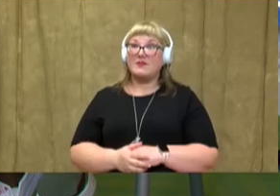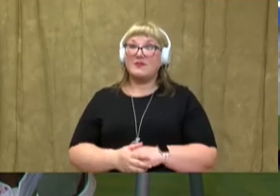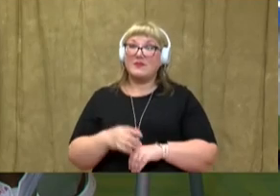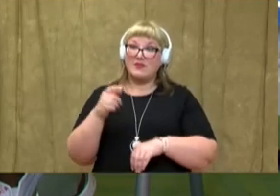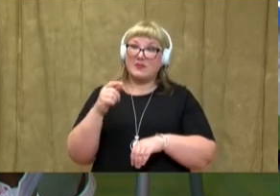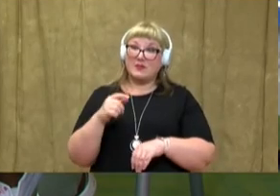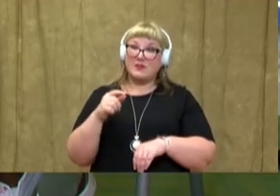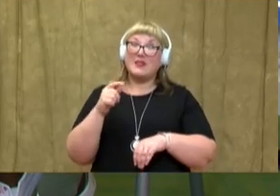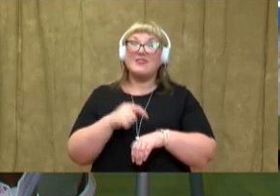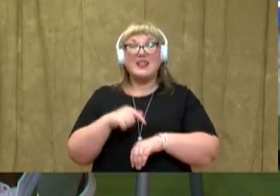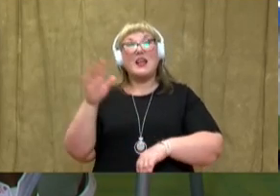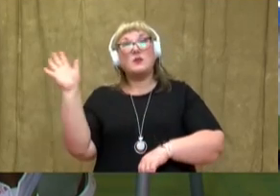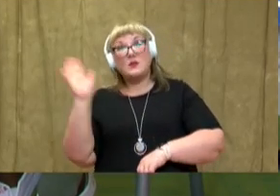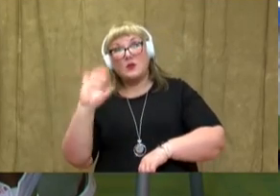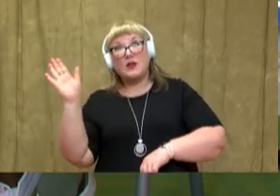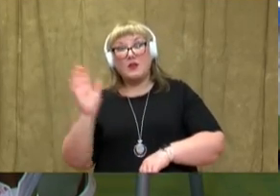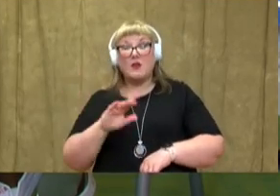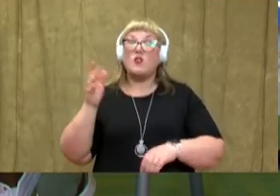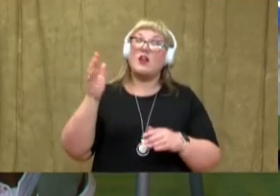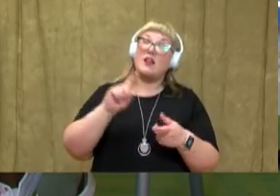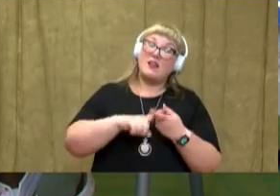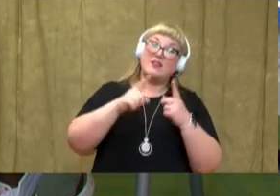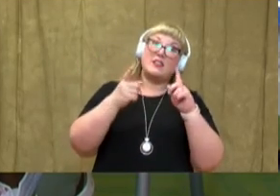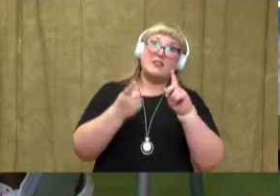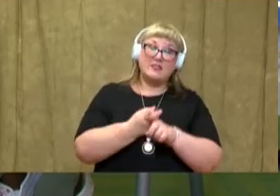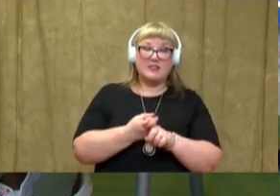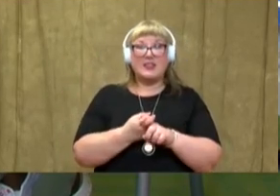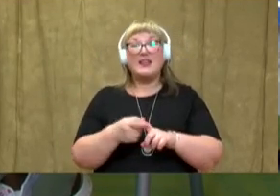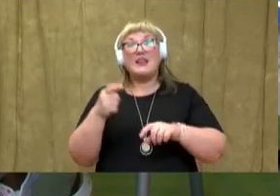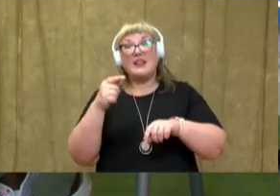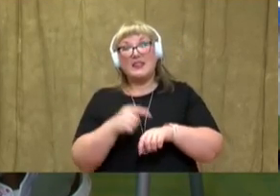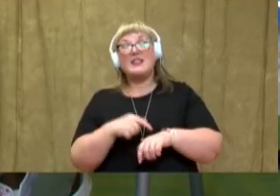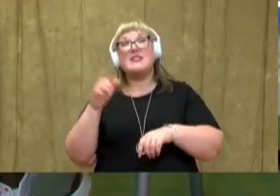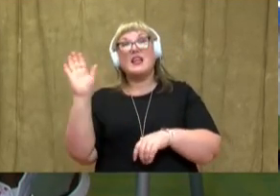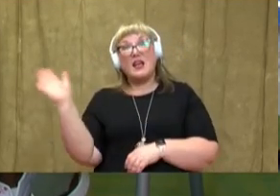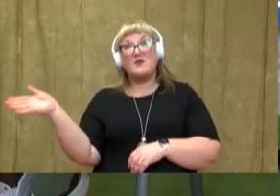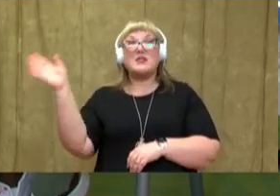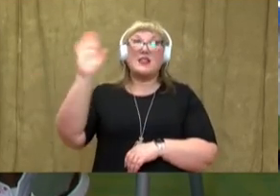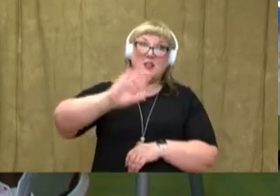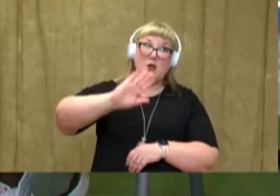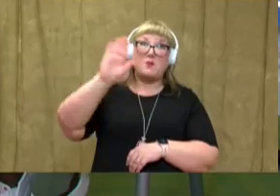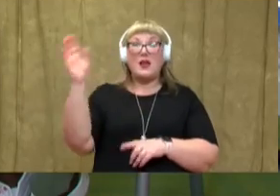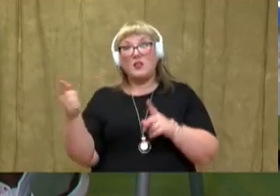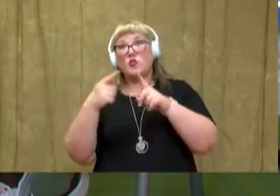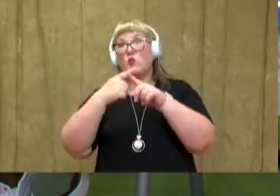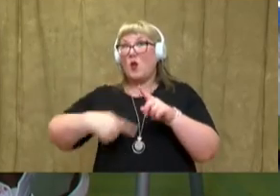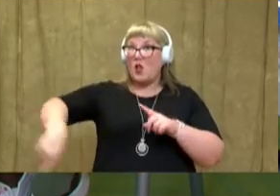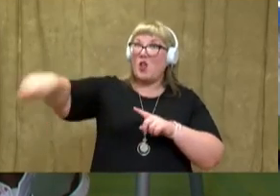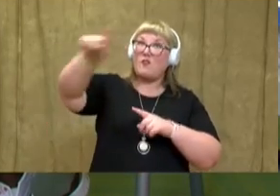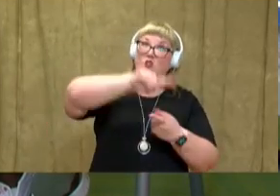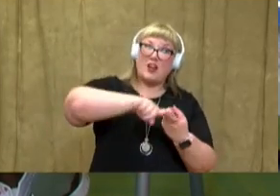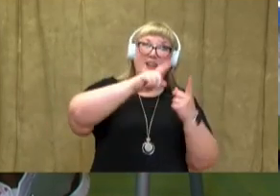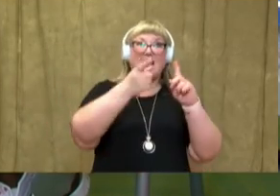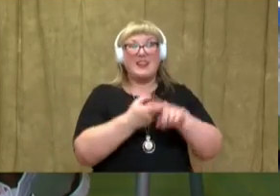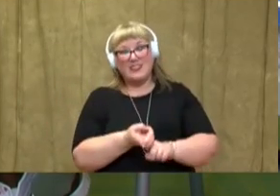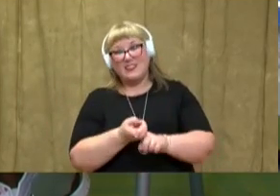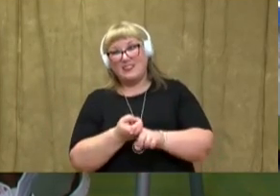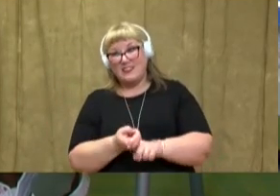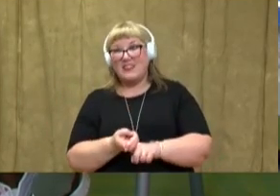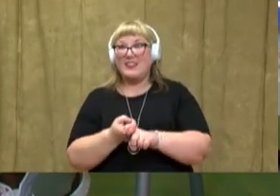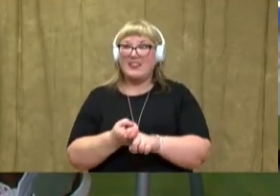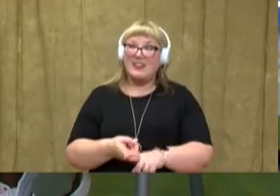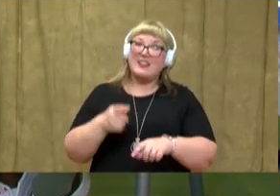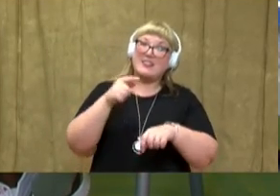It is time to say goodbye to all our friends. It is time to say goodbye to all our